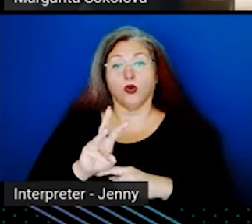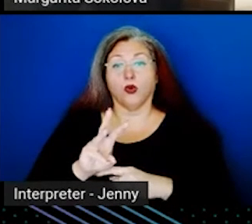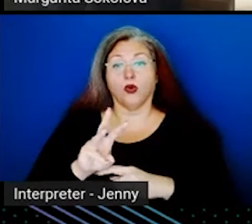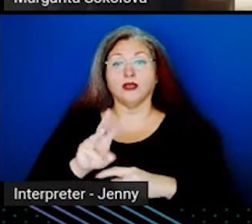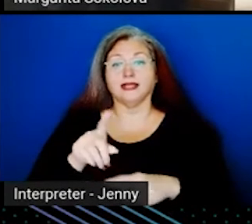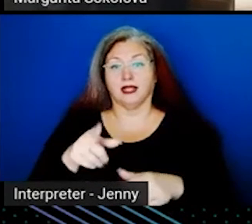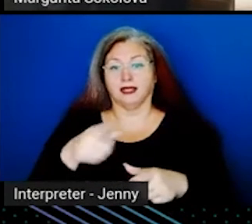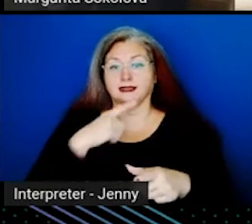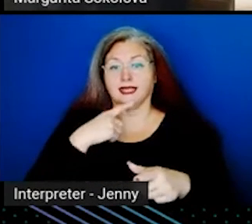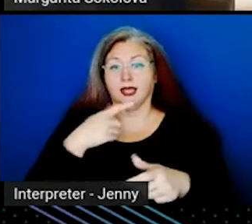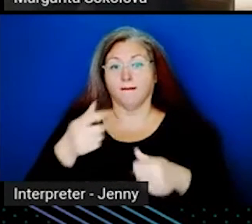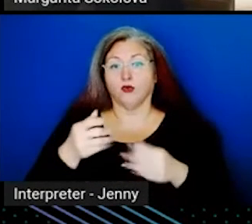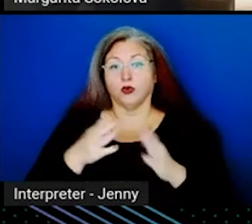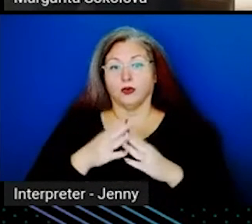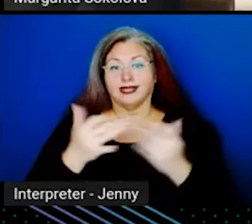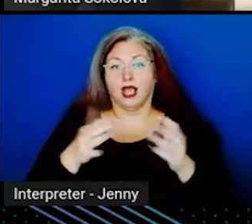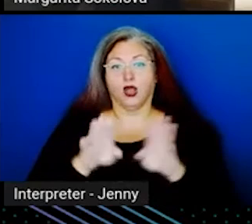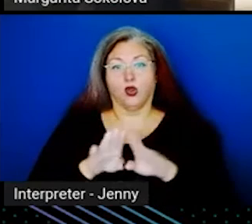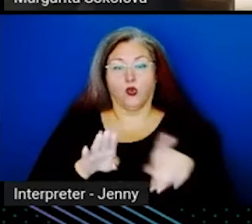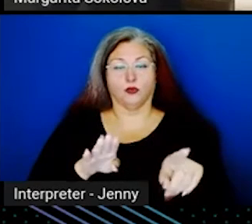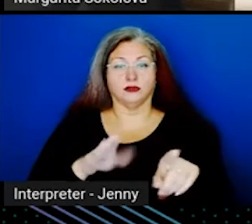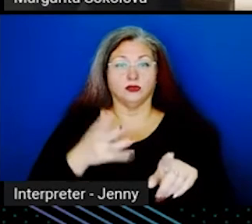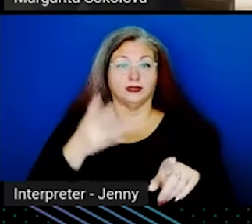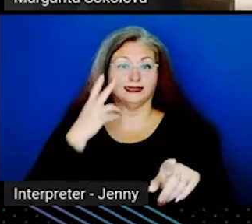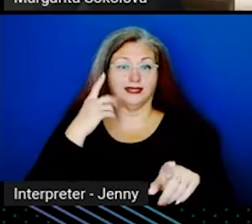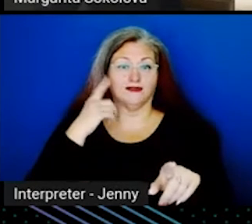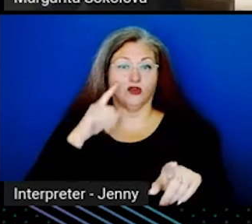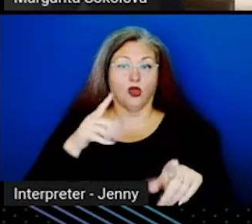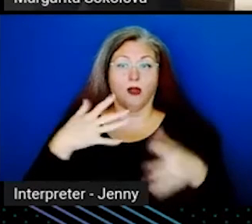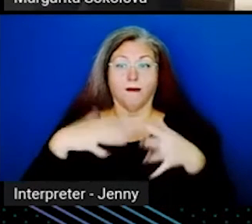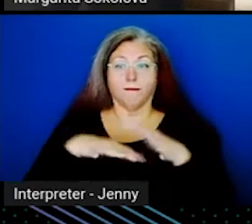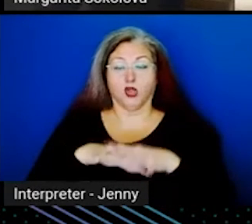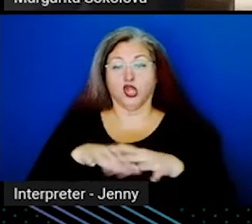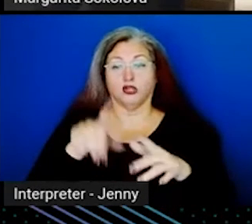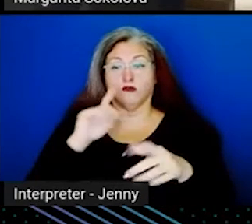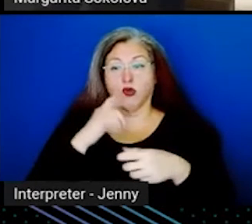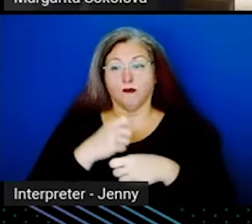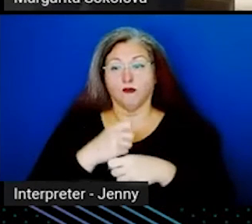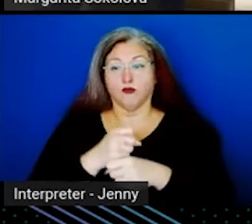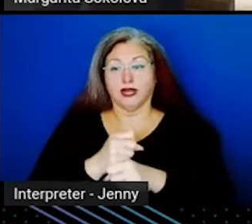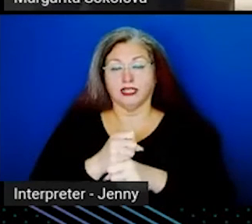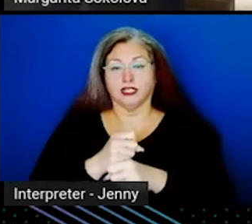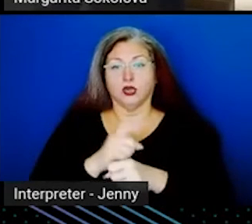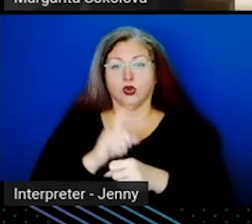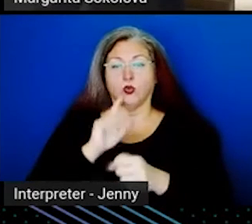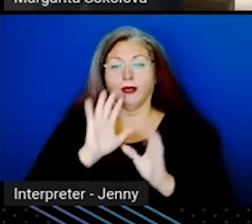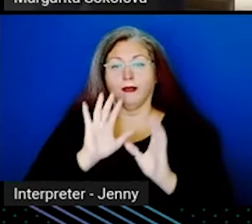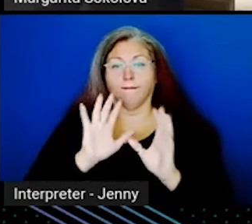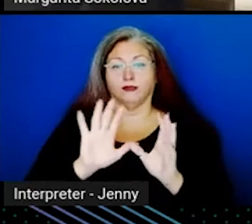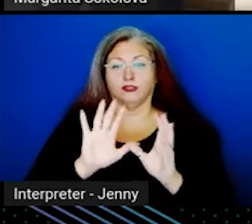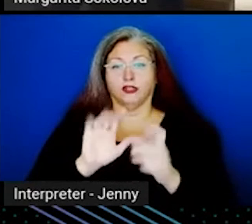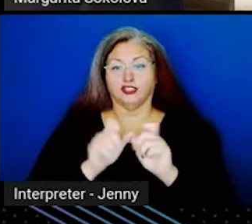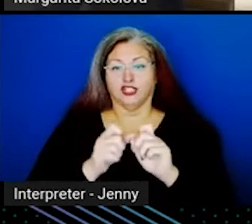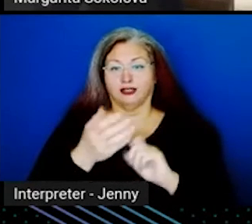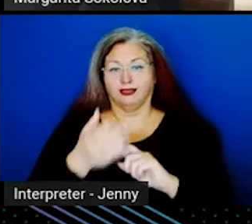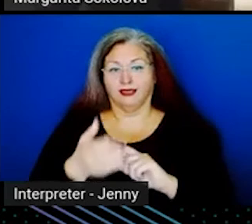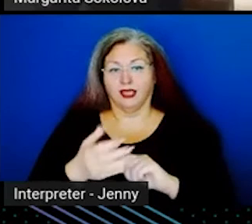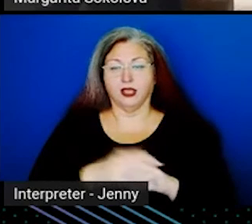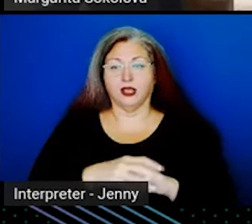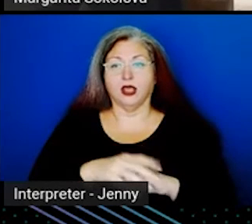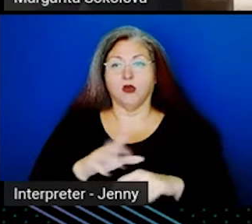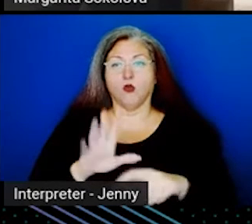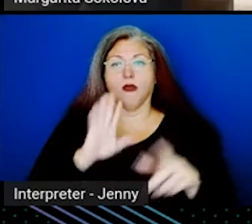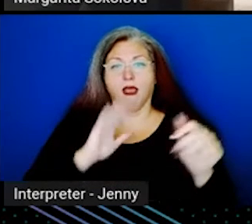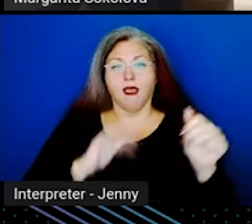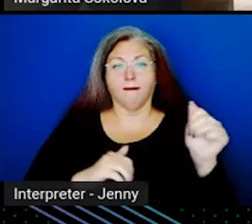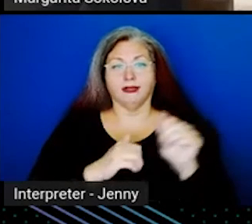closed. So in the case of a merge to production, it would actually push the changes here and